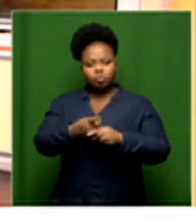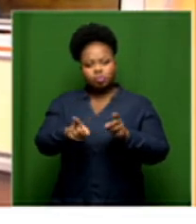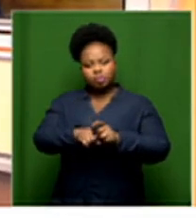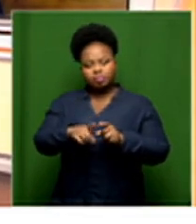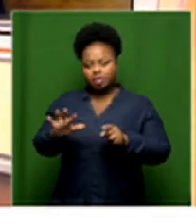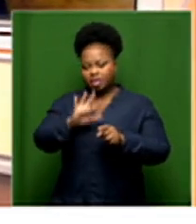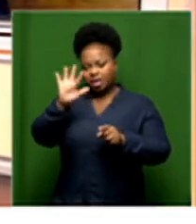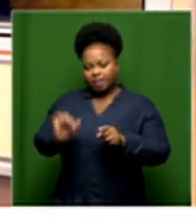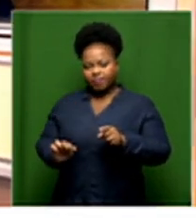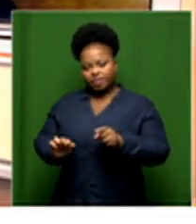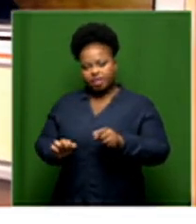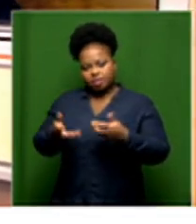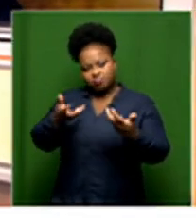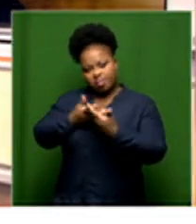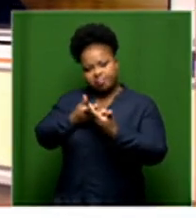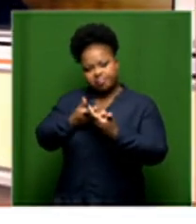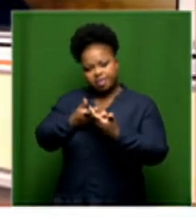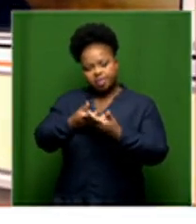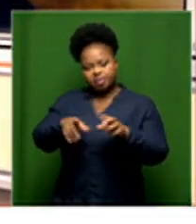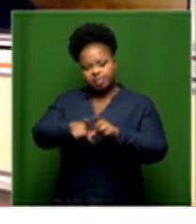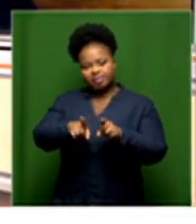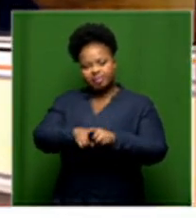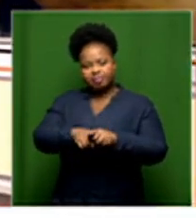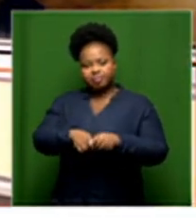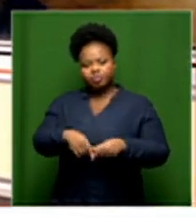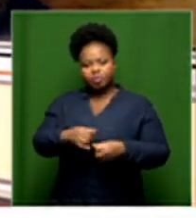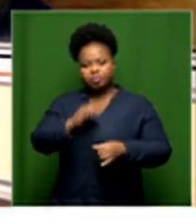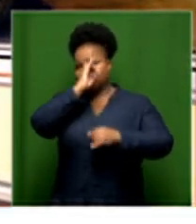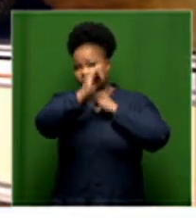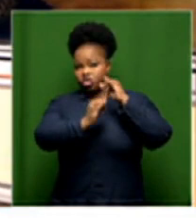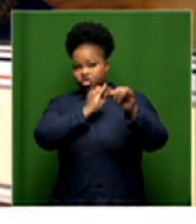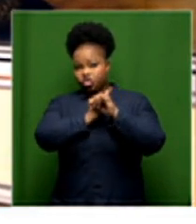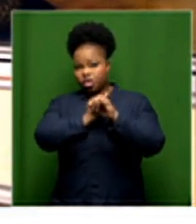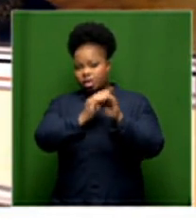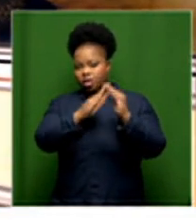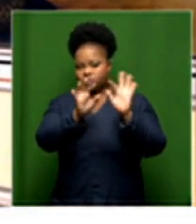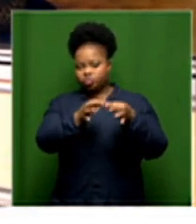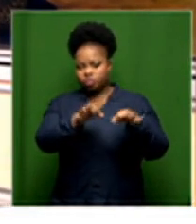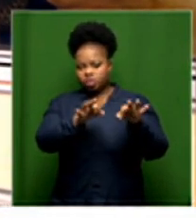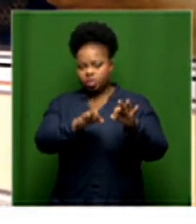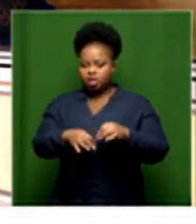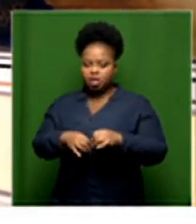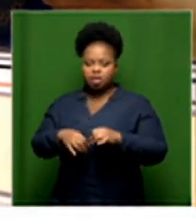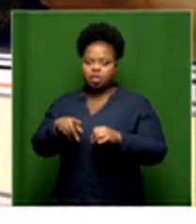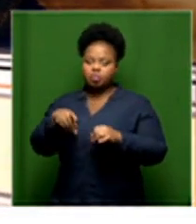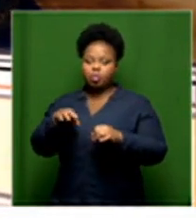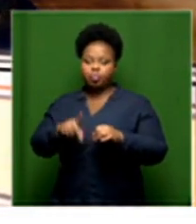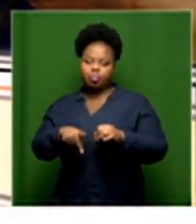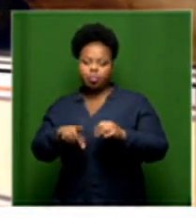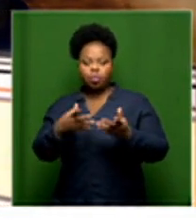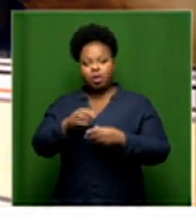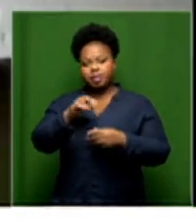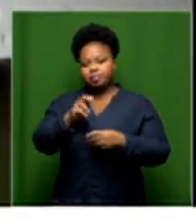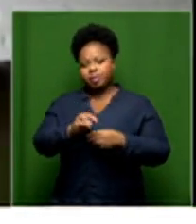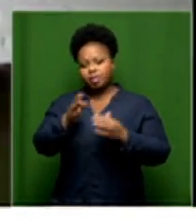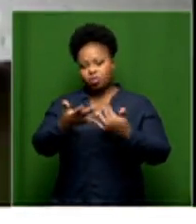the African elements. So Okay. I'm trying to fuse elements with my international house, or international pop, or international